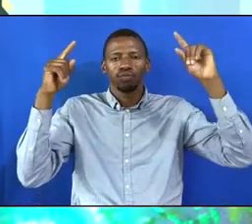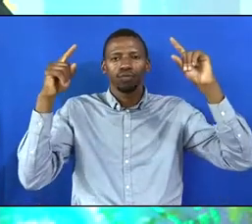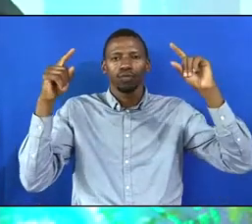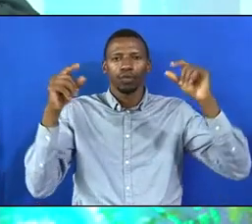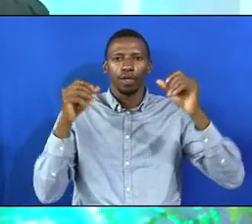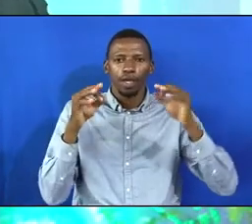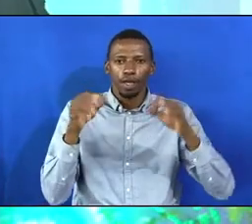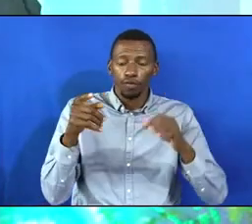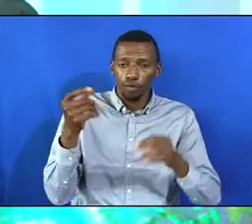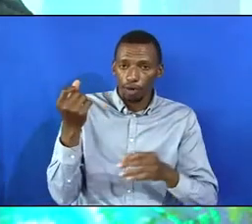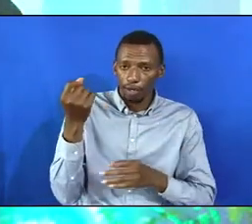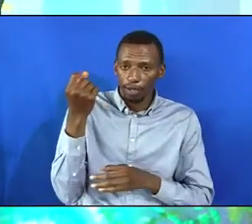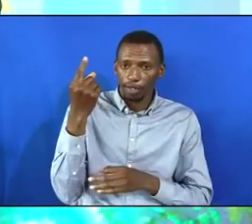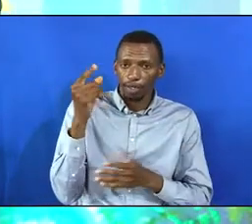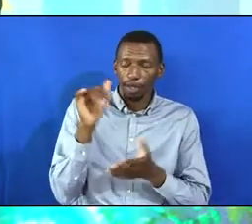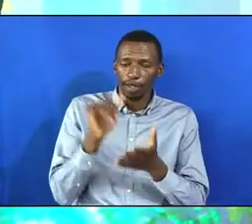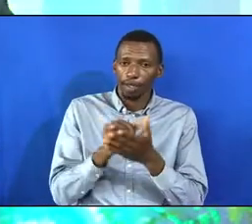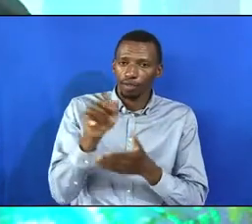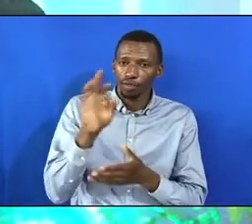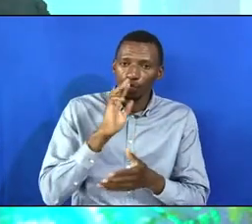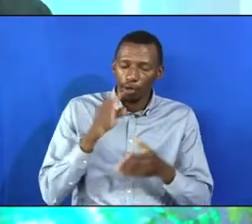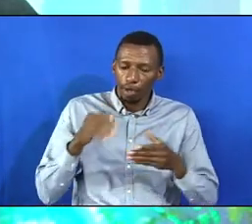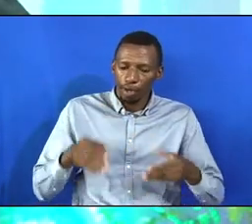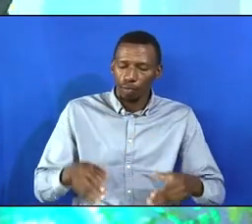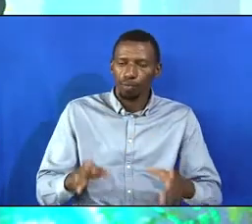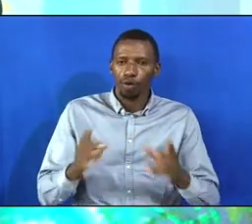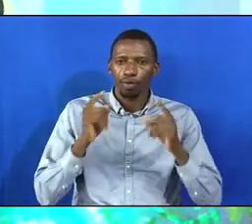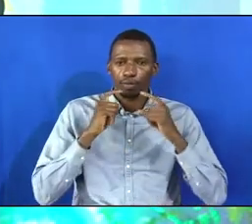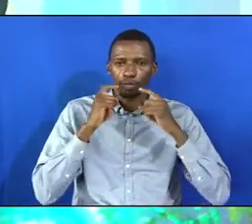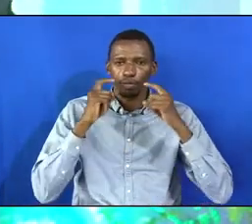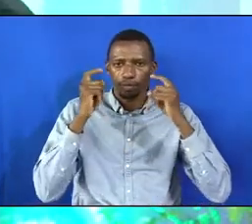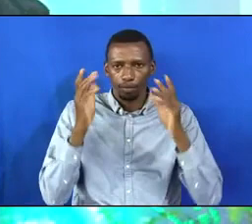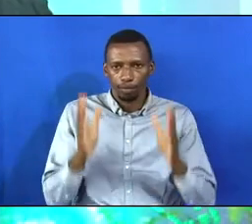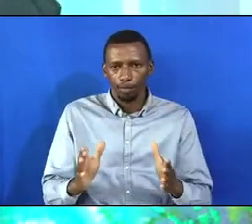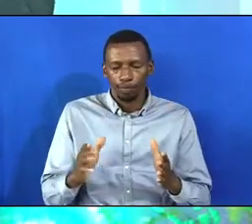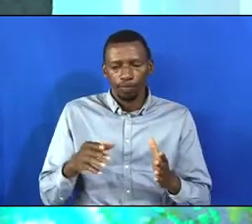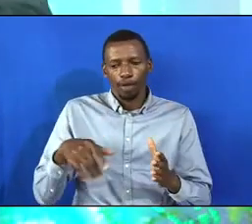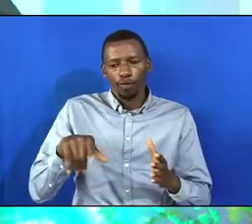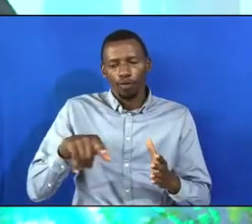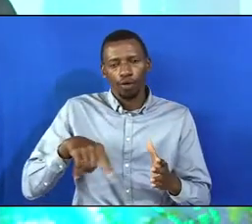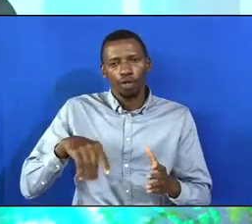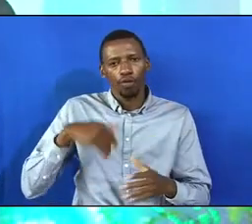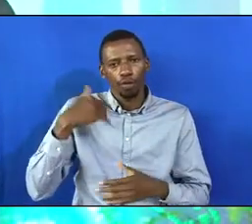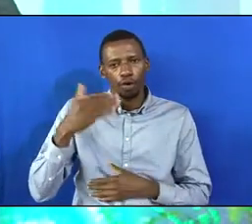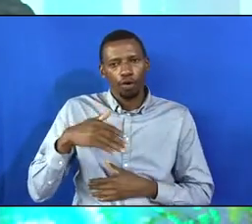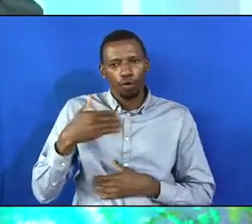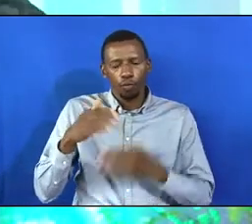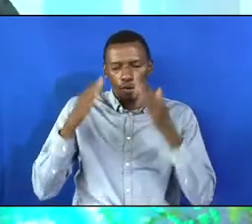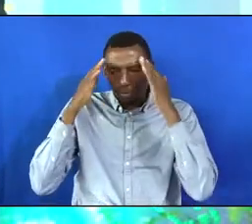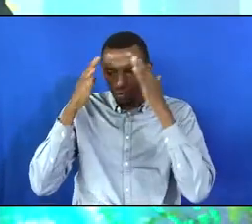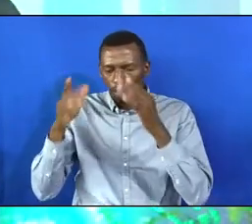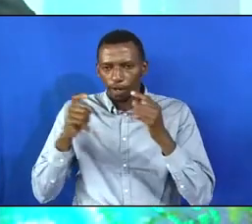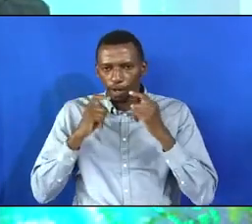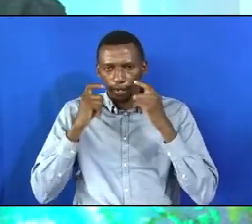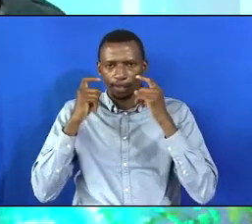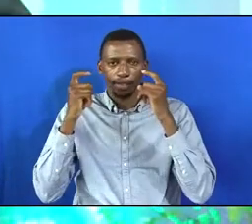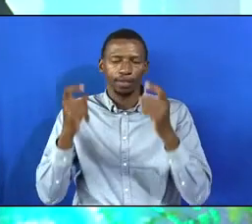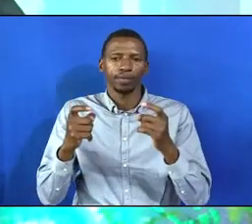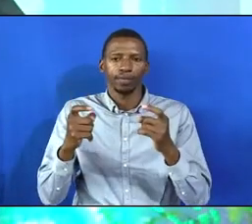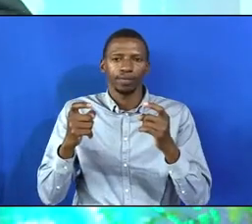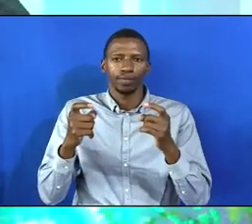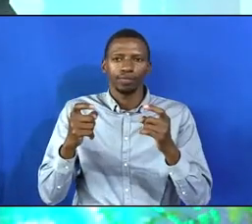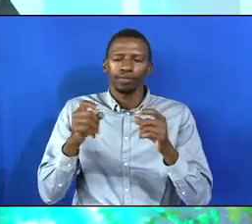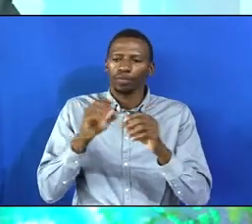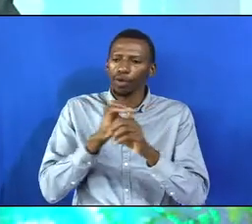that, you are a born a sinner, we are inclined to sin, and no amount of changing, no amount